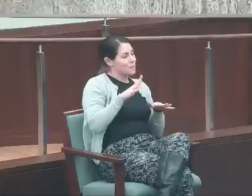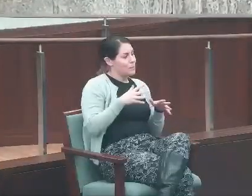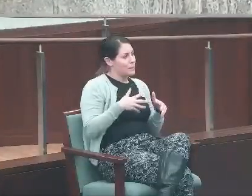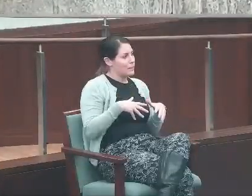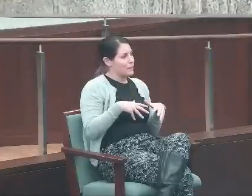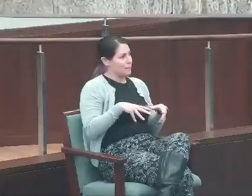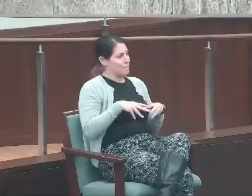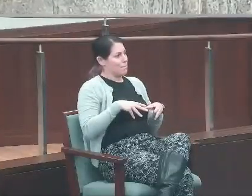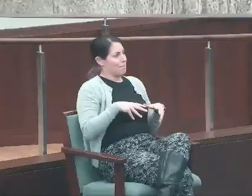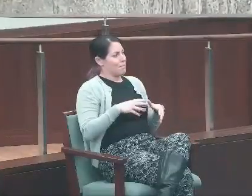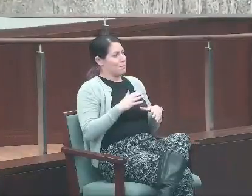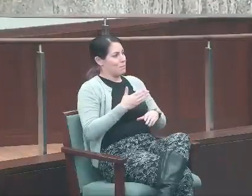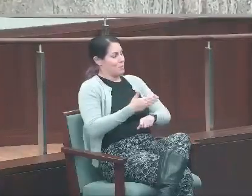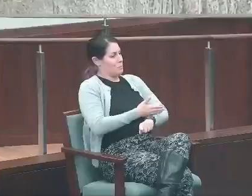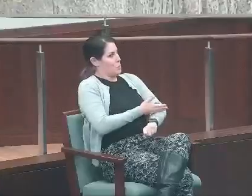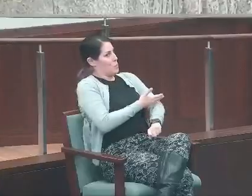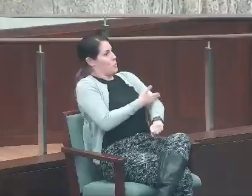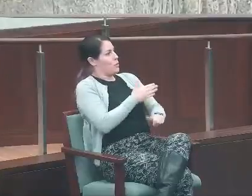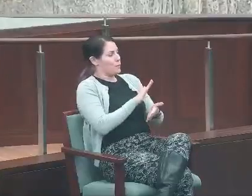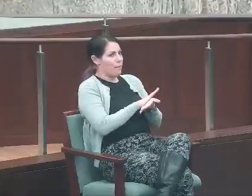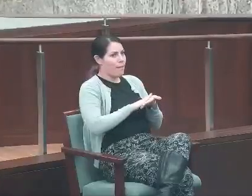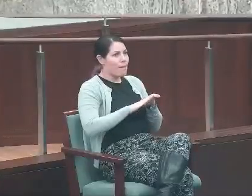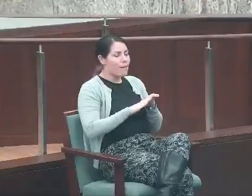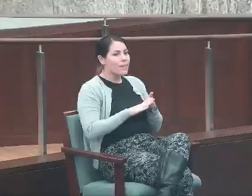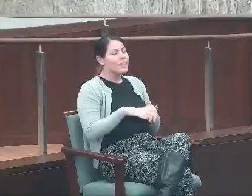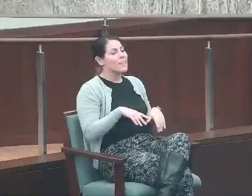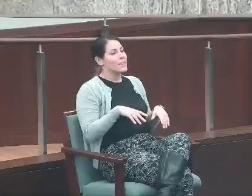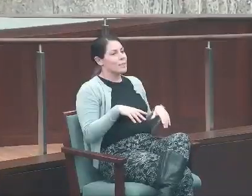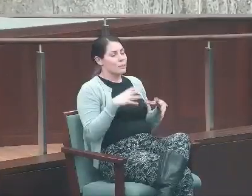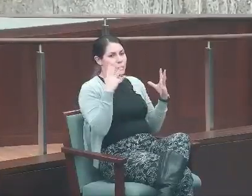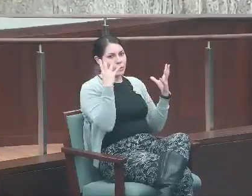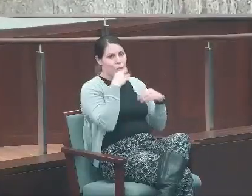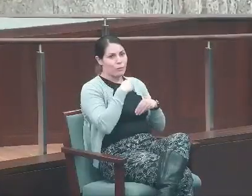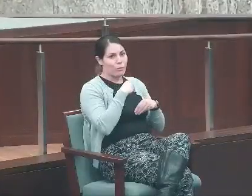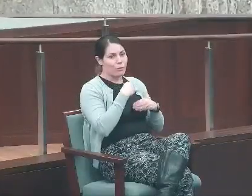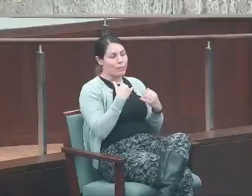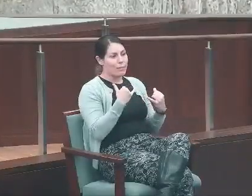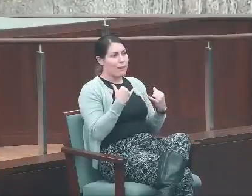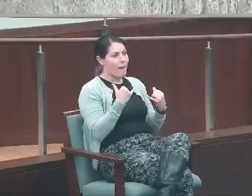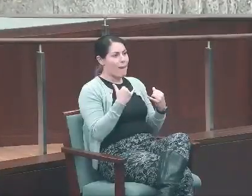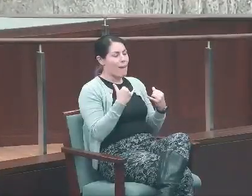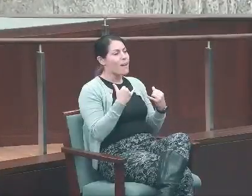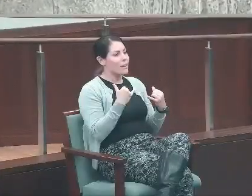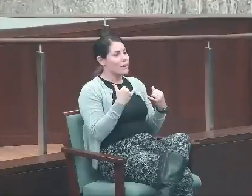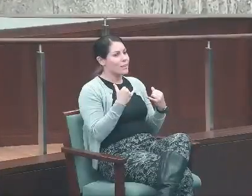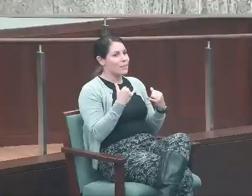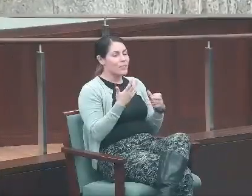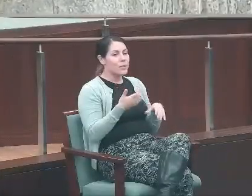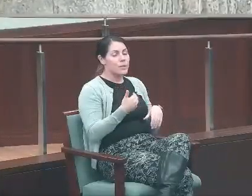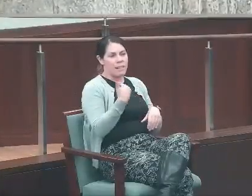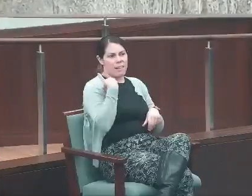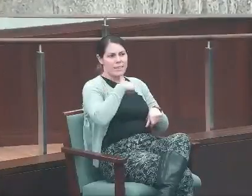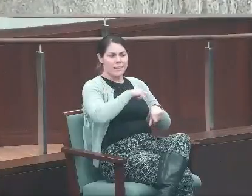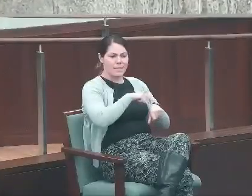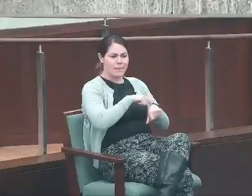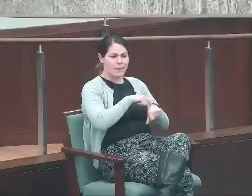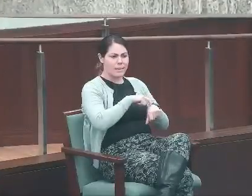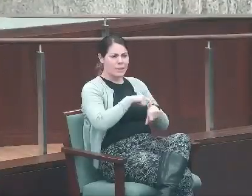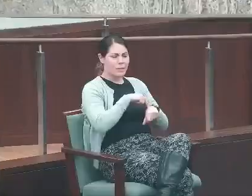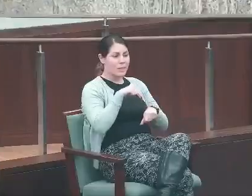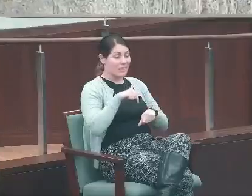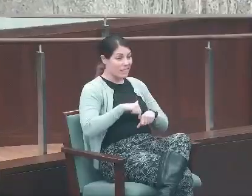renovated. I hope you all enjoy the beautiful renovation that's happened here at Temple Sinai. But I think the last time I was on